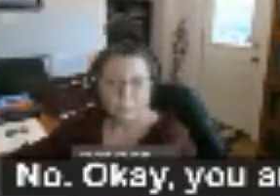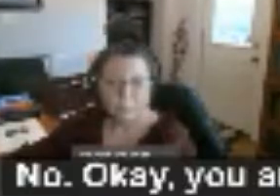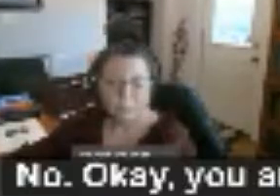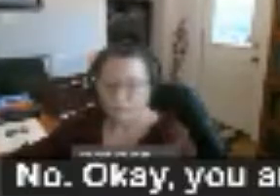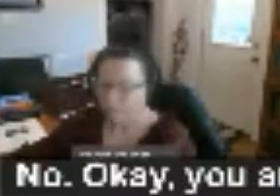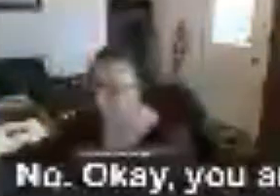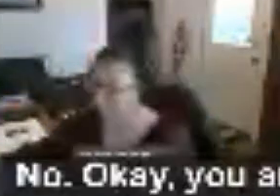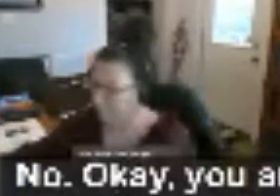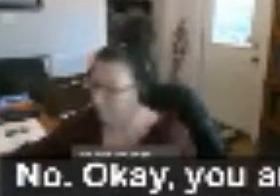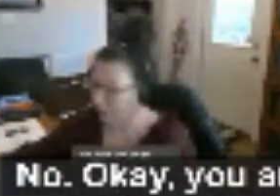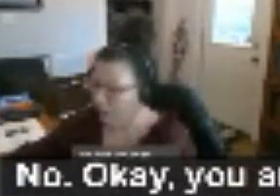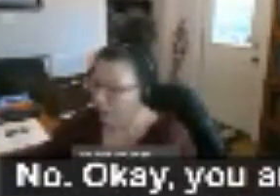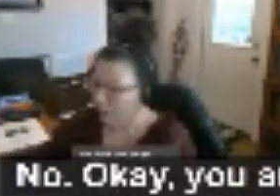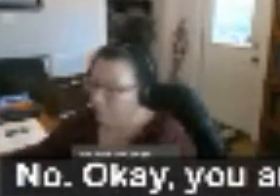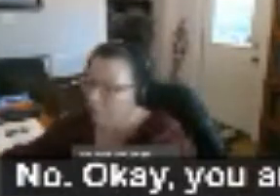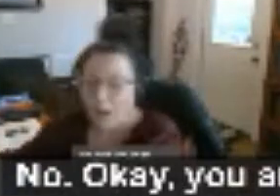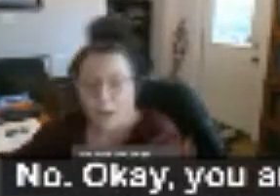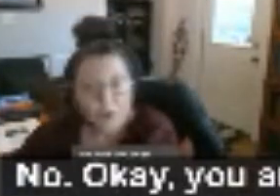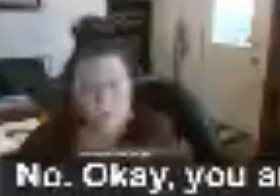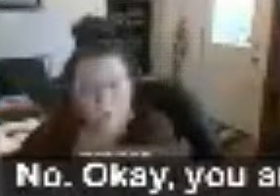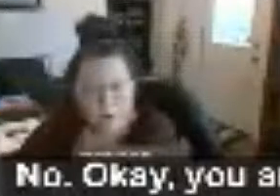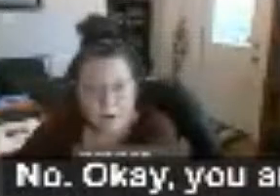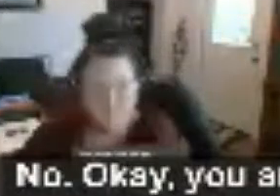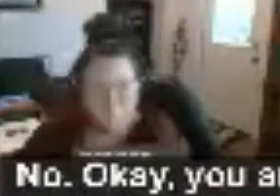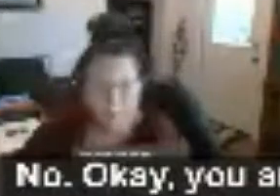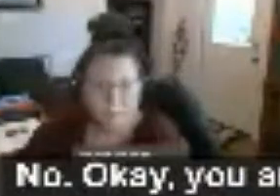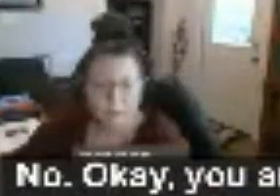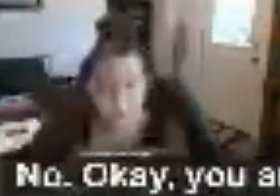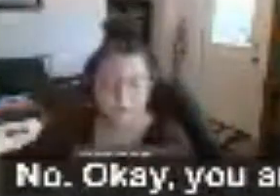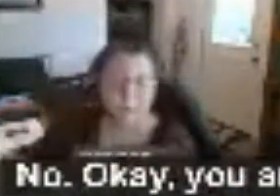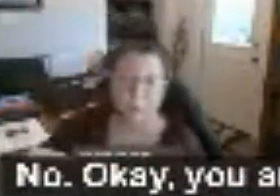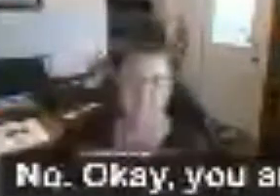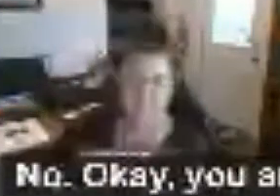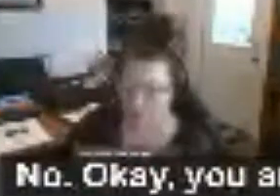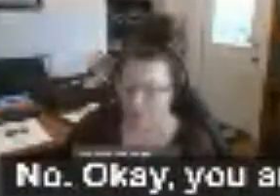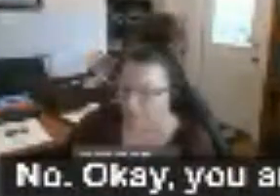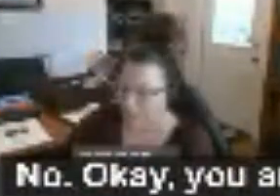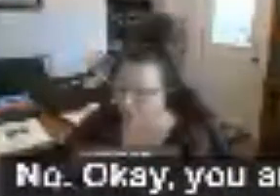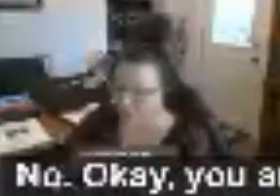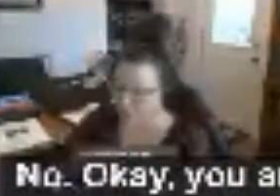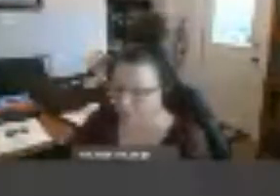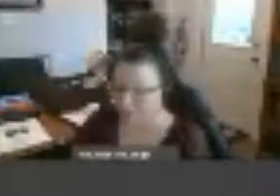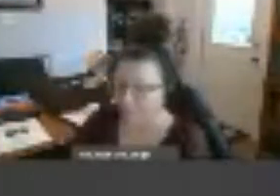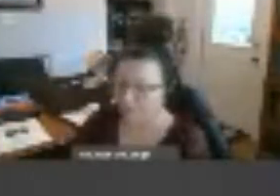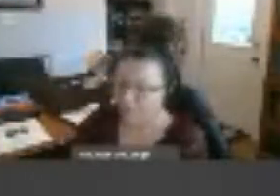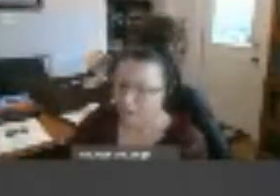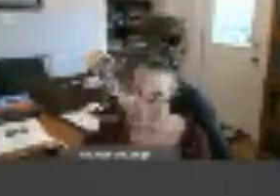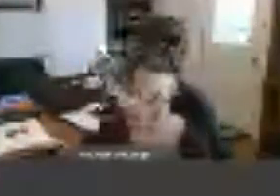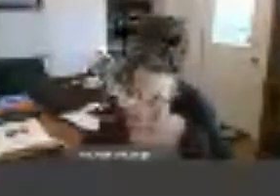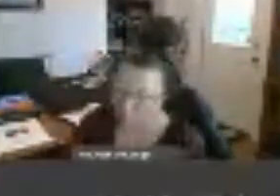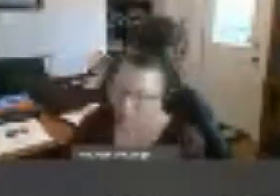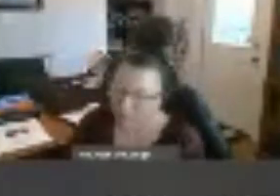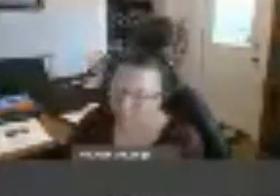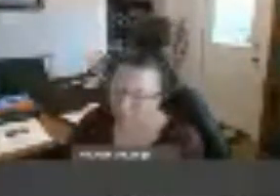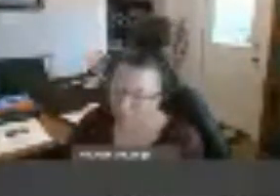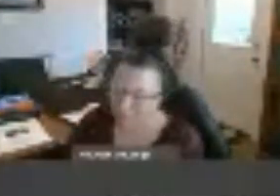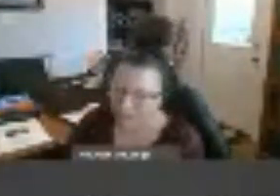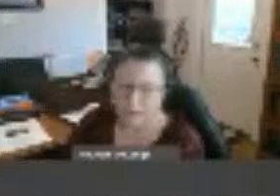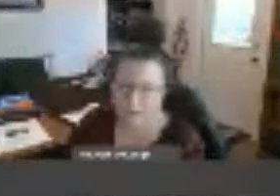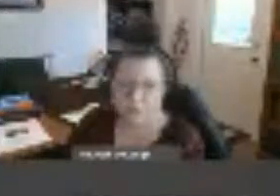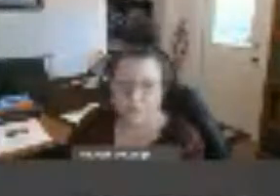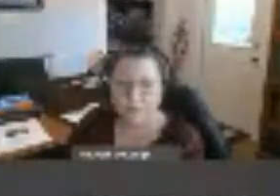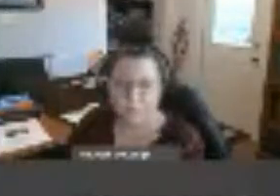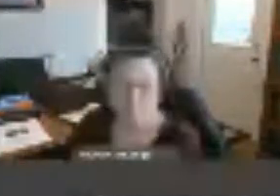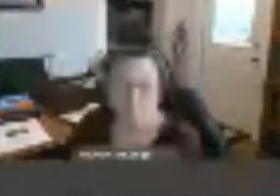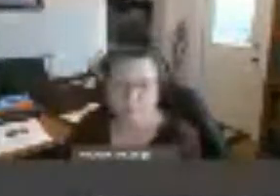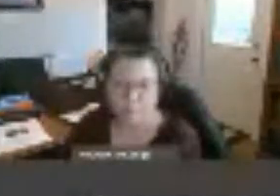no. Okay. You are halfway through and you're doing fantastic. When I feel frightened, it's